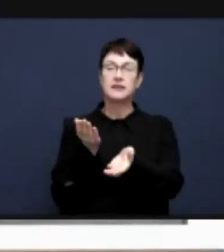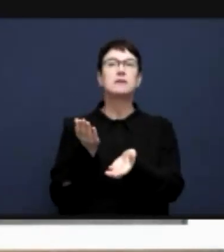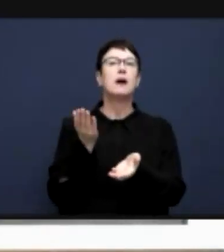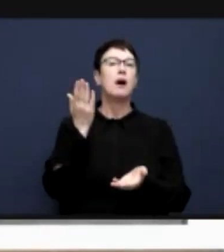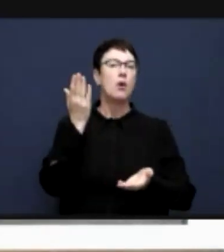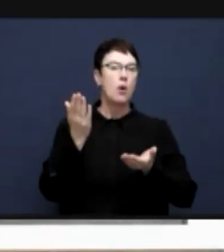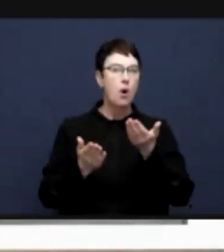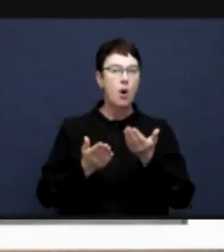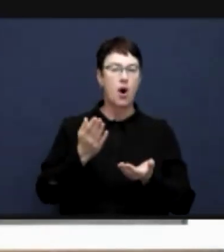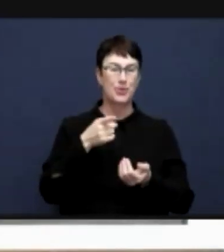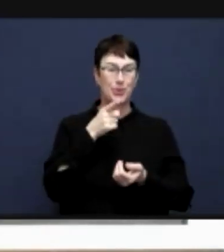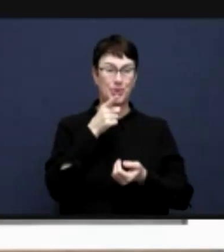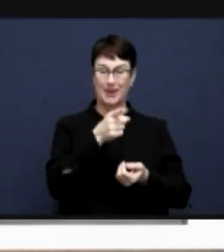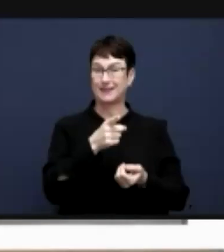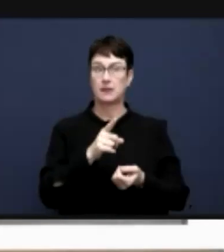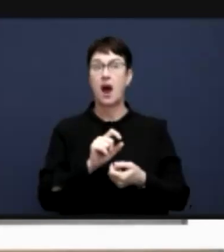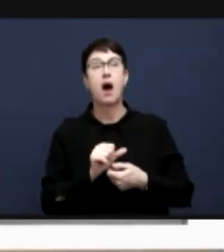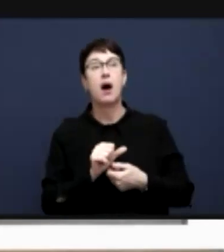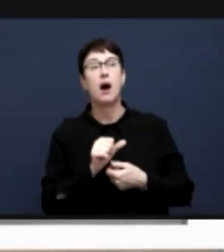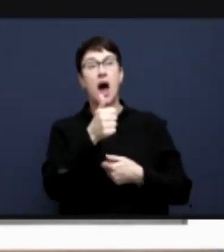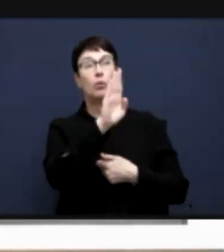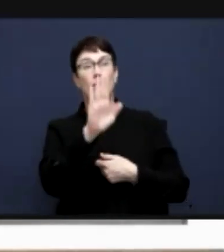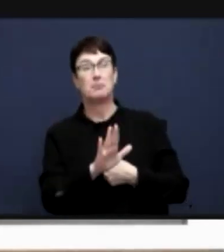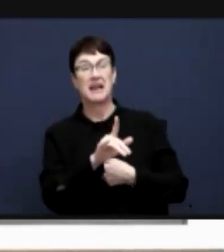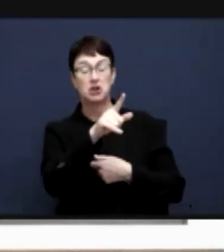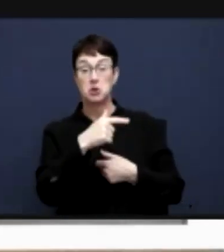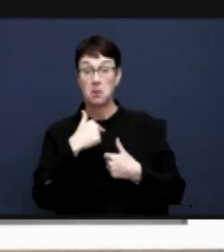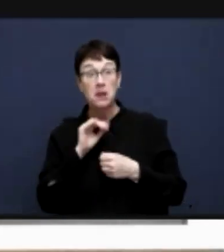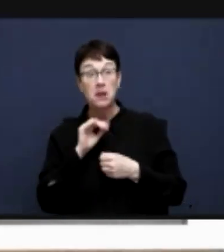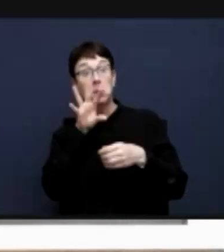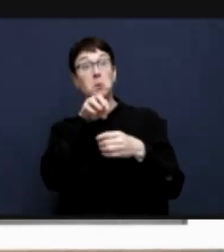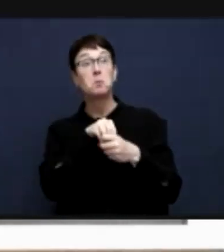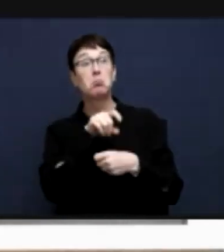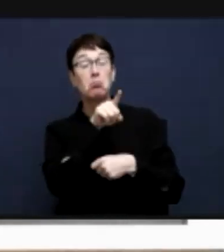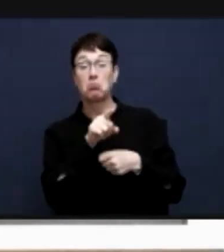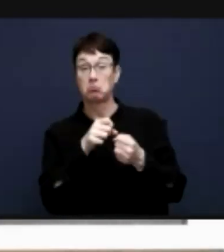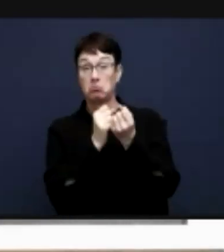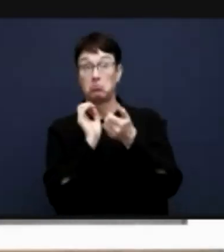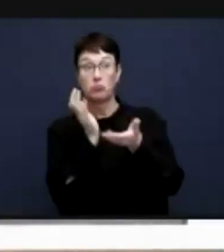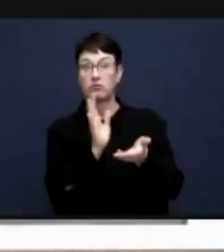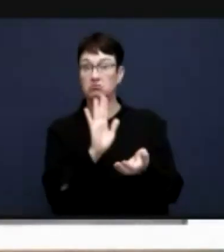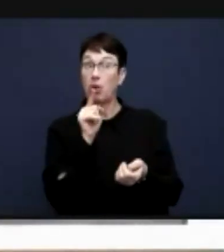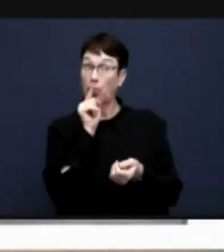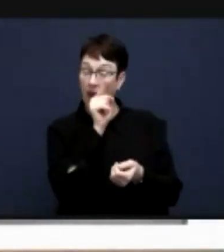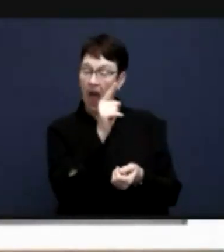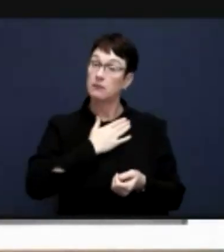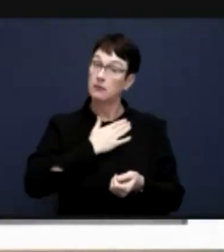provide. The idea is to provide support, so it should be efficient, effective communication. The documentation should